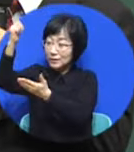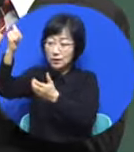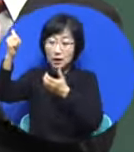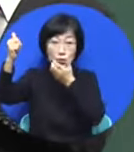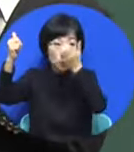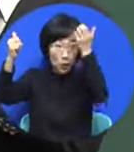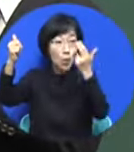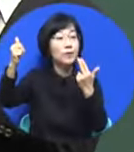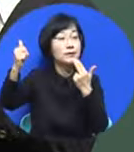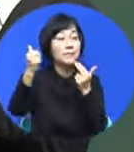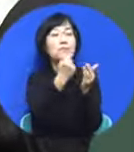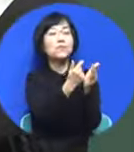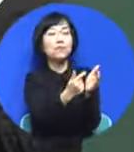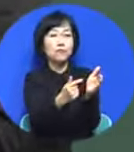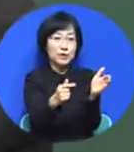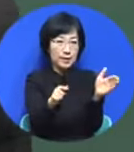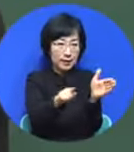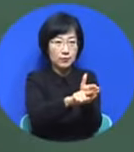And because of Joseph.